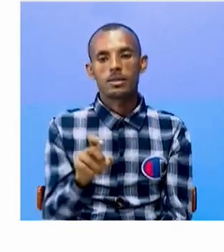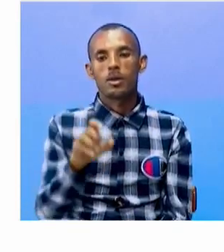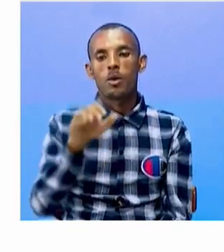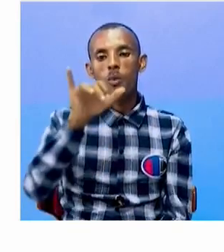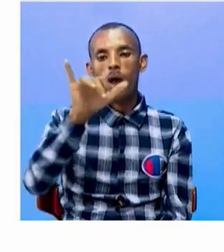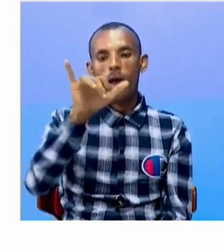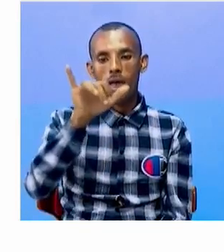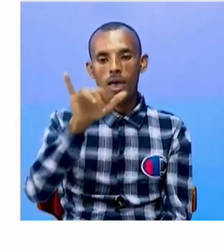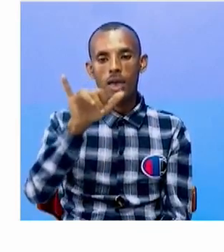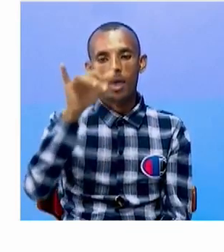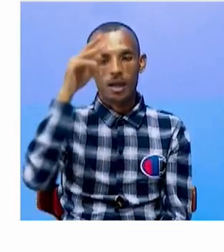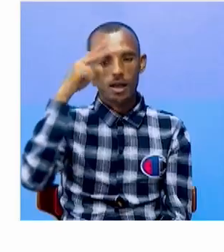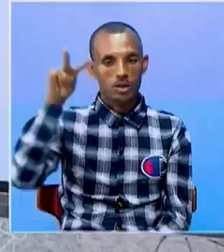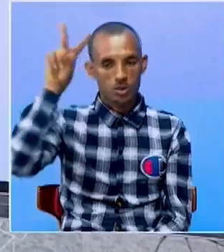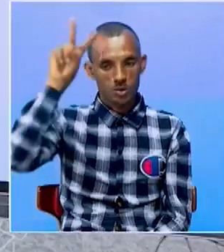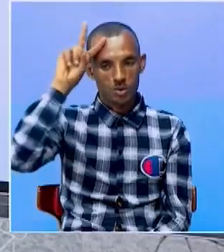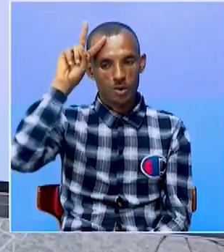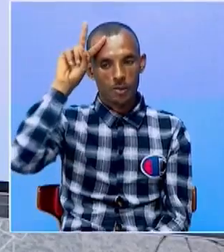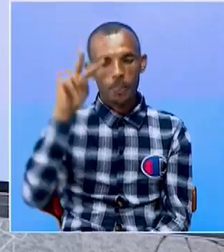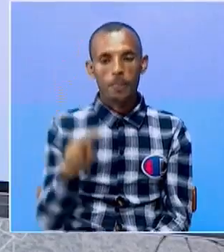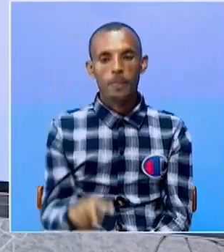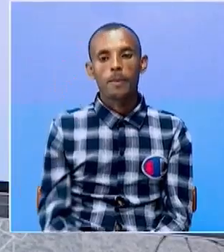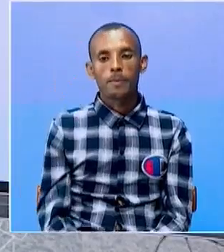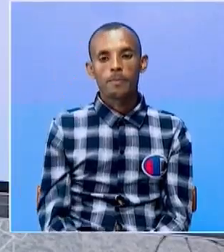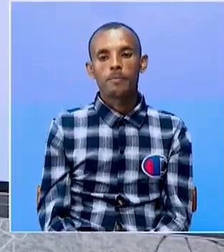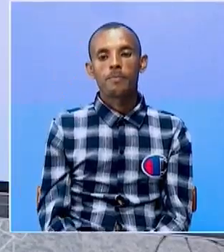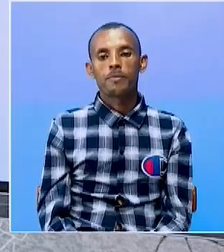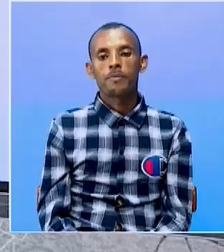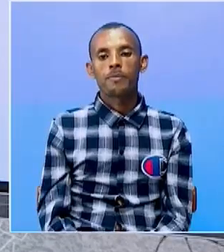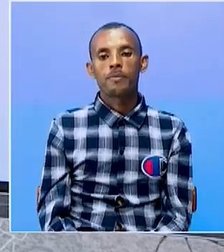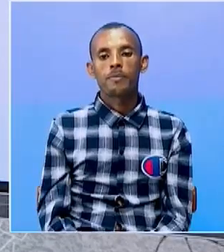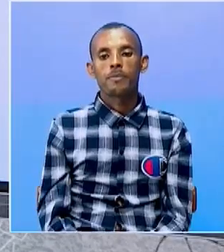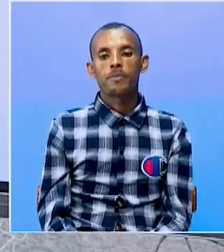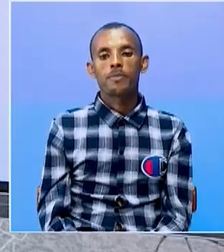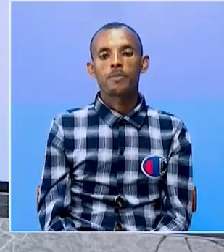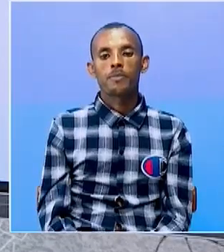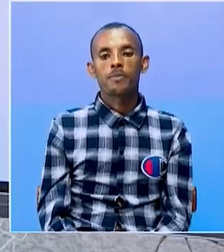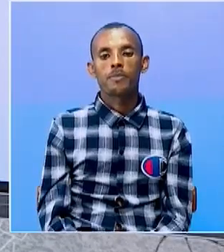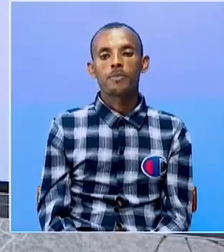xy squared? What is the numerical factor of this?